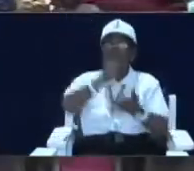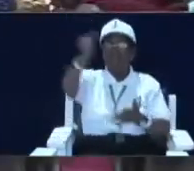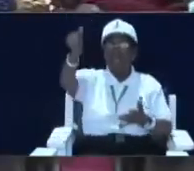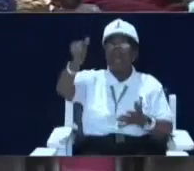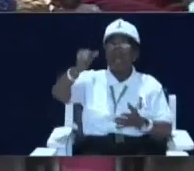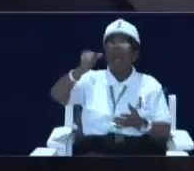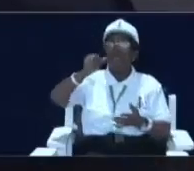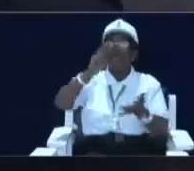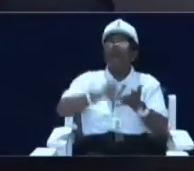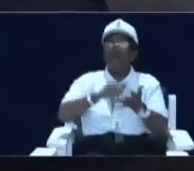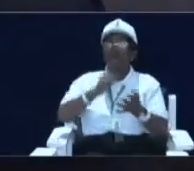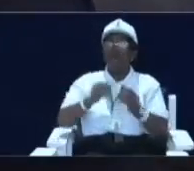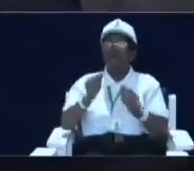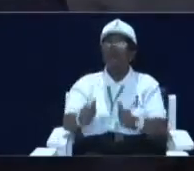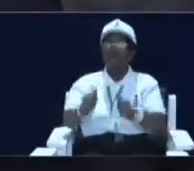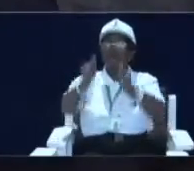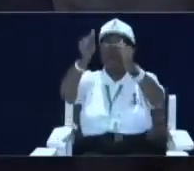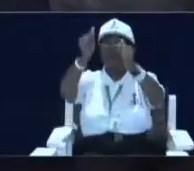double promotion,